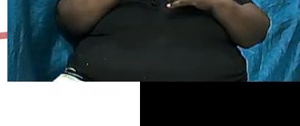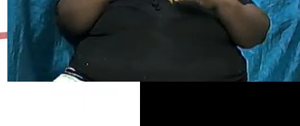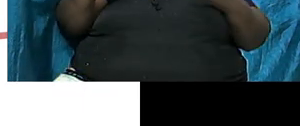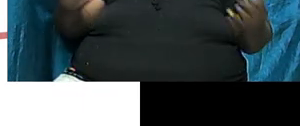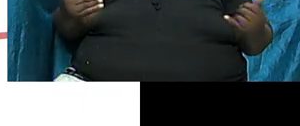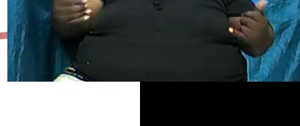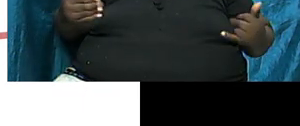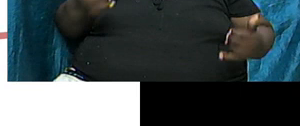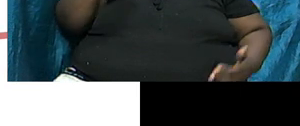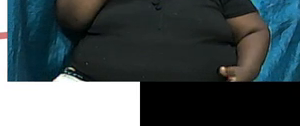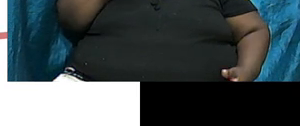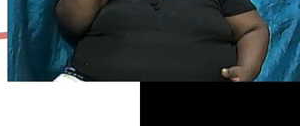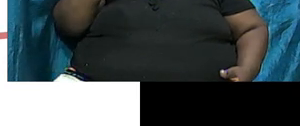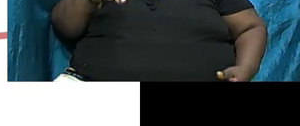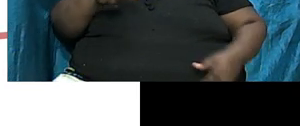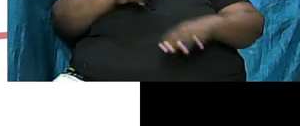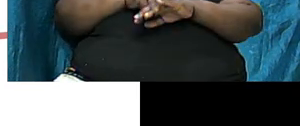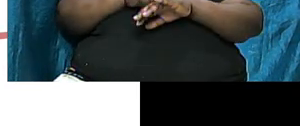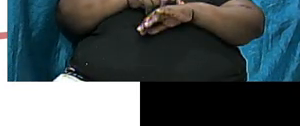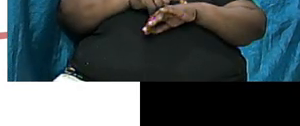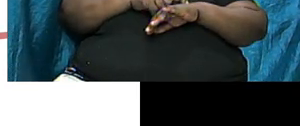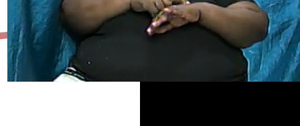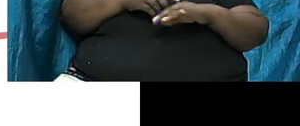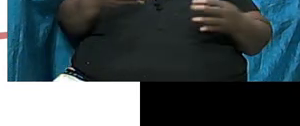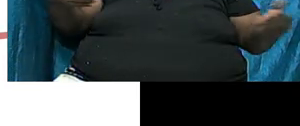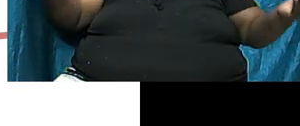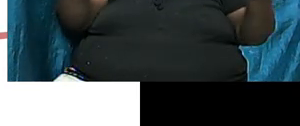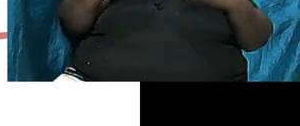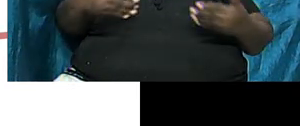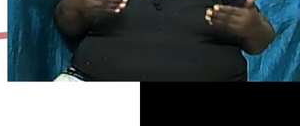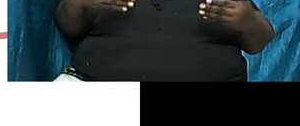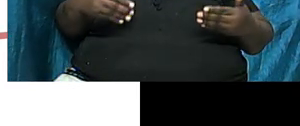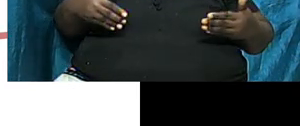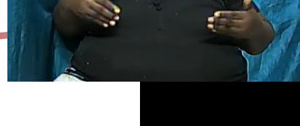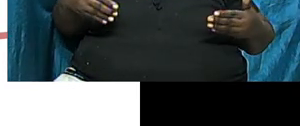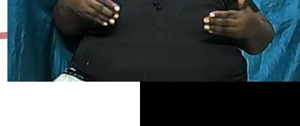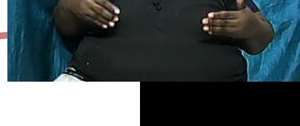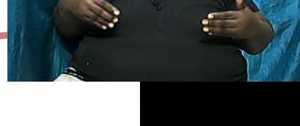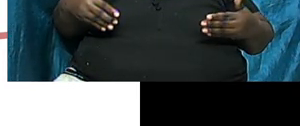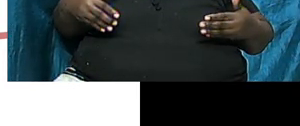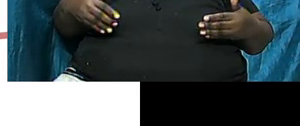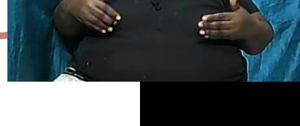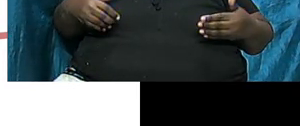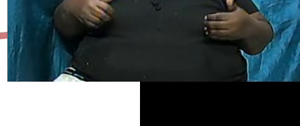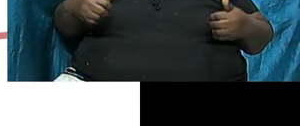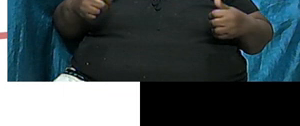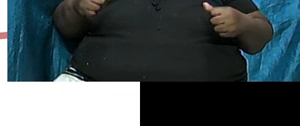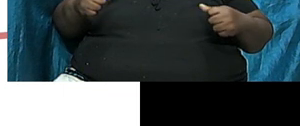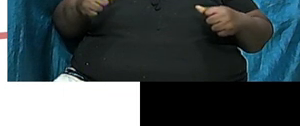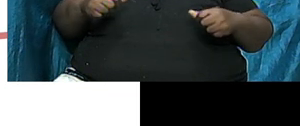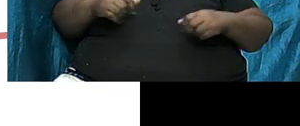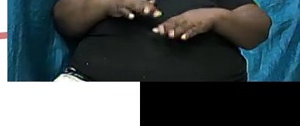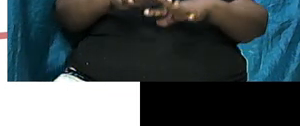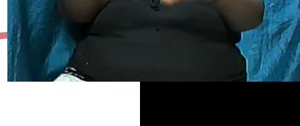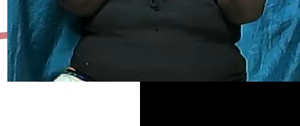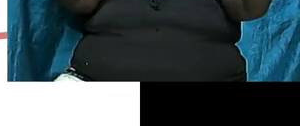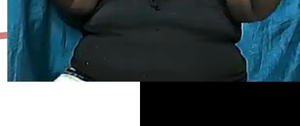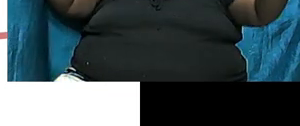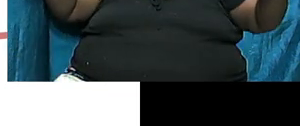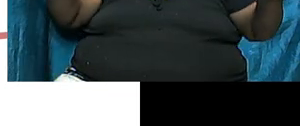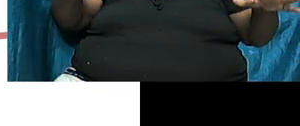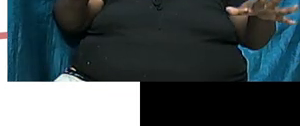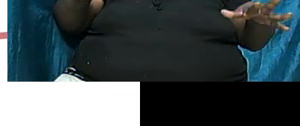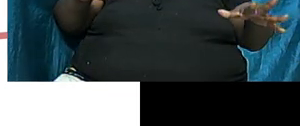This Point Because Here It Is That They Have Disbursed Themselves Yes Across The